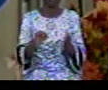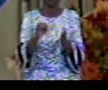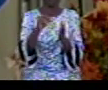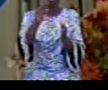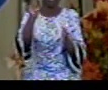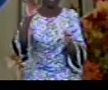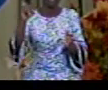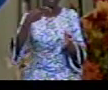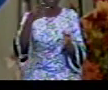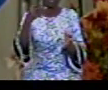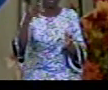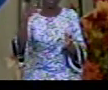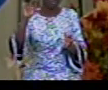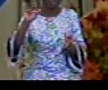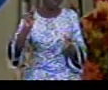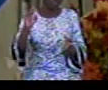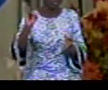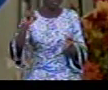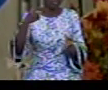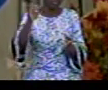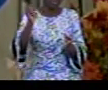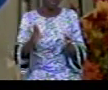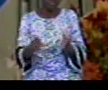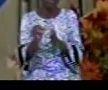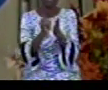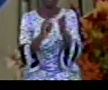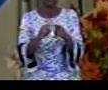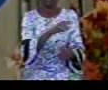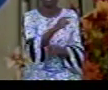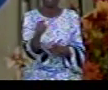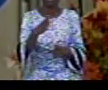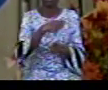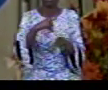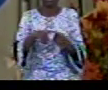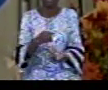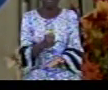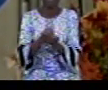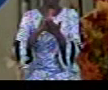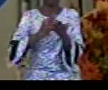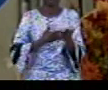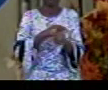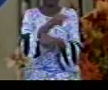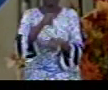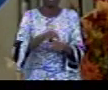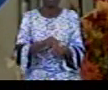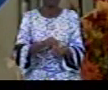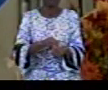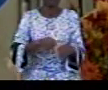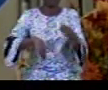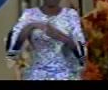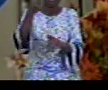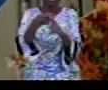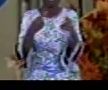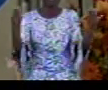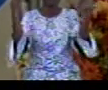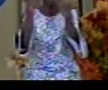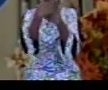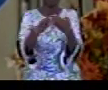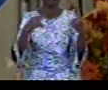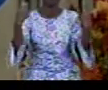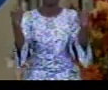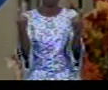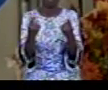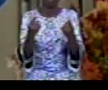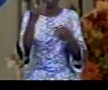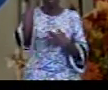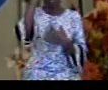present world from the shackles of sin, corruption, greed, insecurity, poverty,